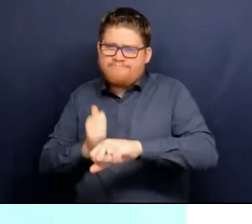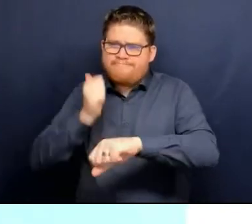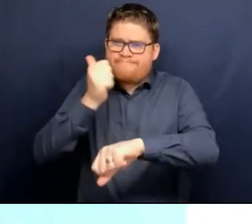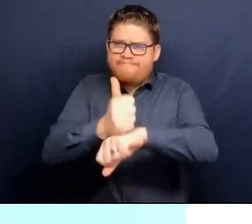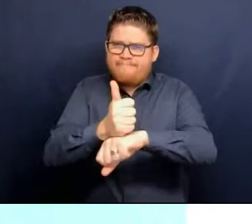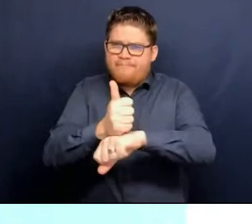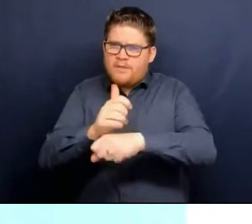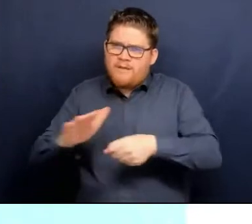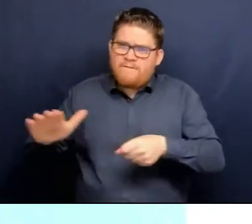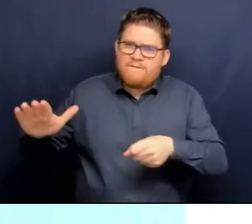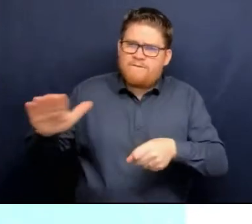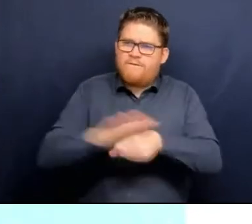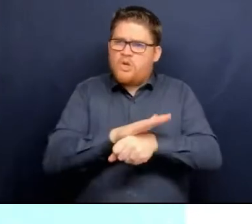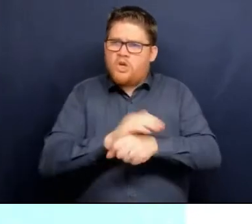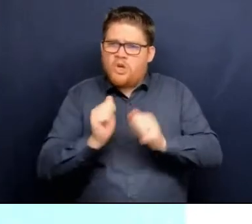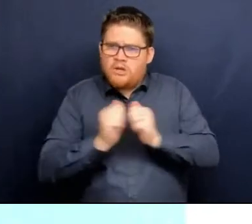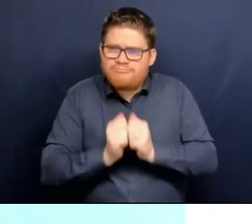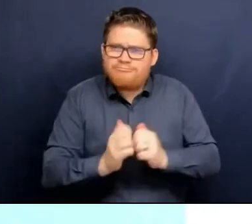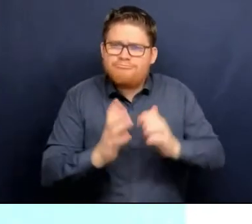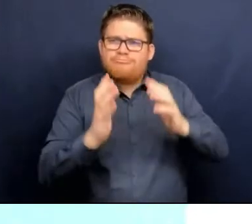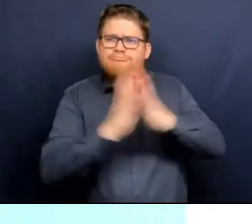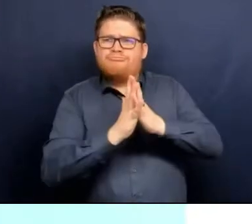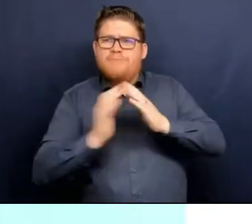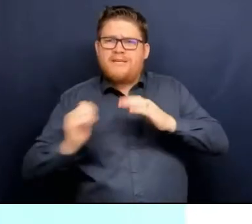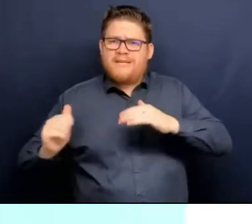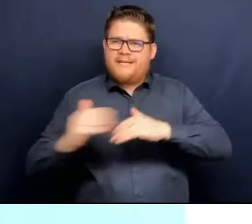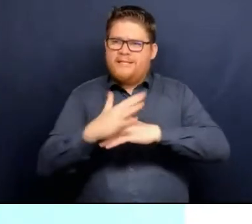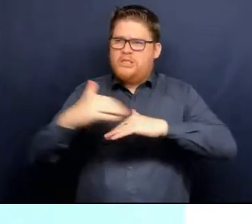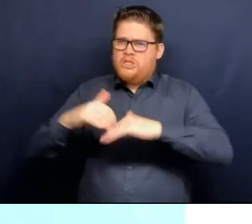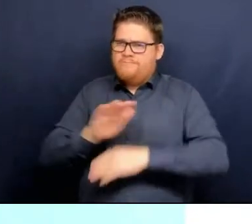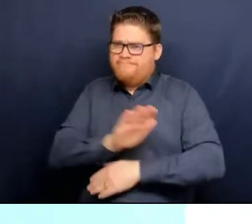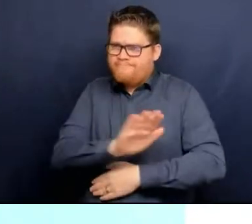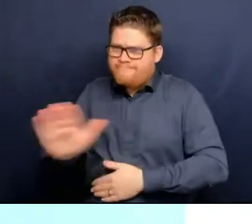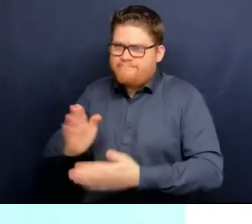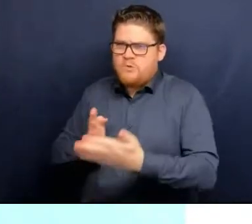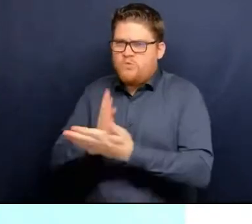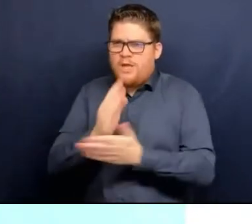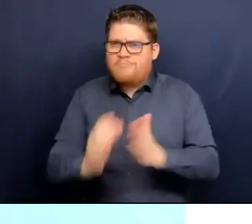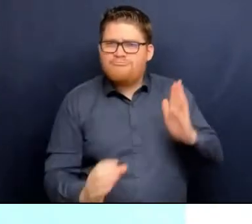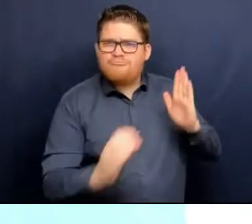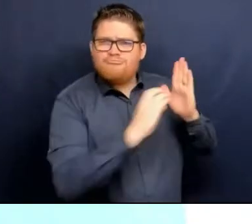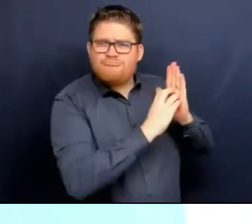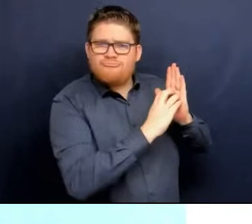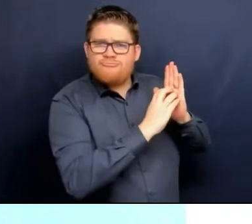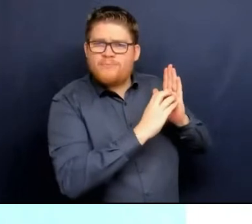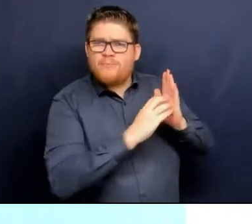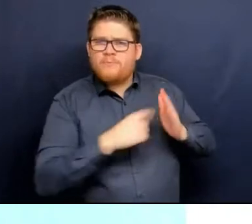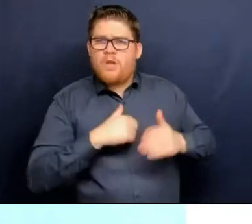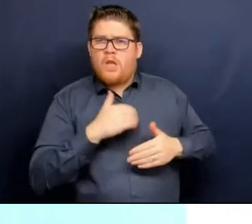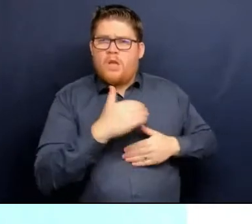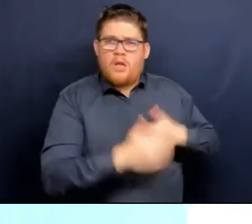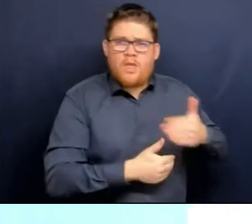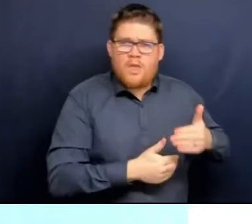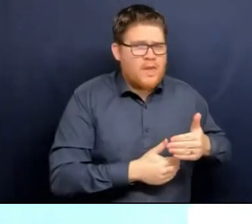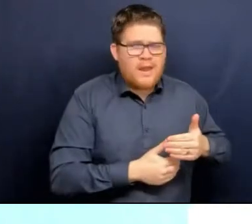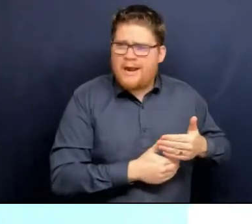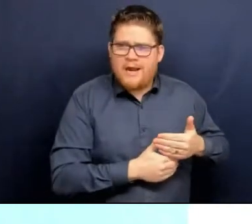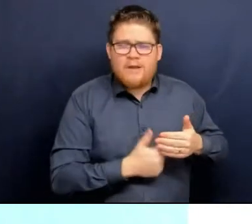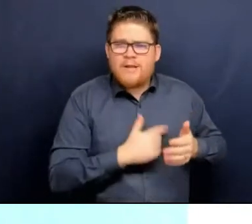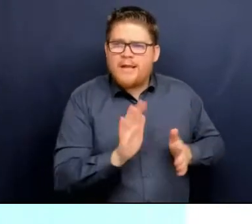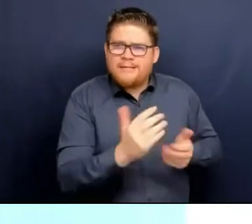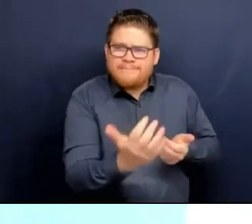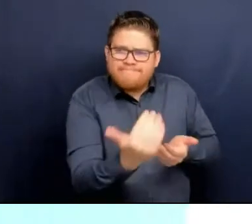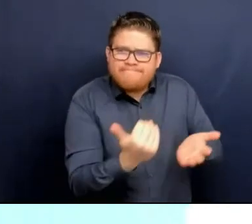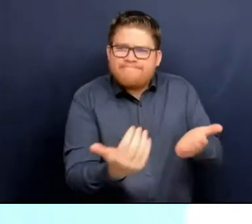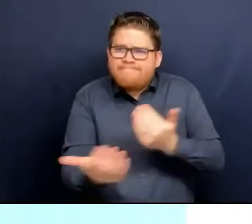our province, and to do so in cooperation and consultation with them. I want to also acknowledge the support